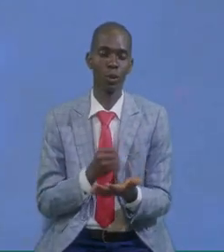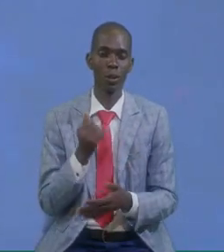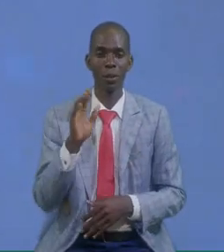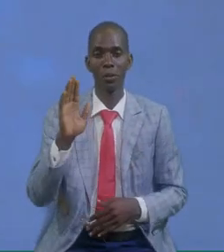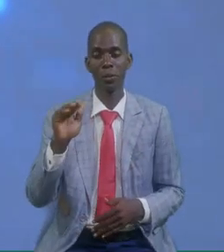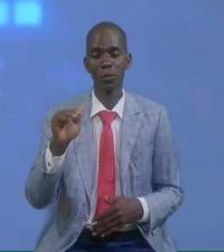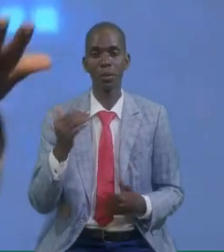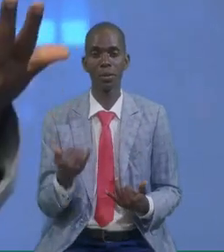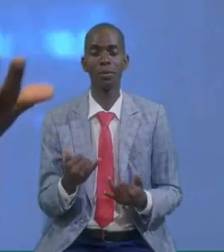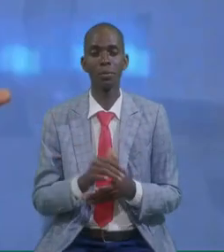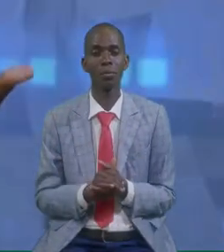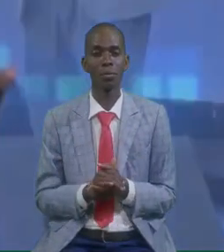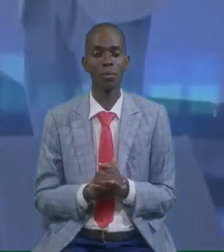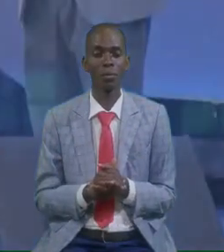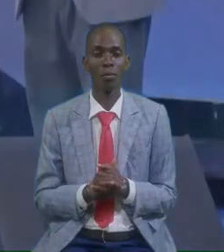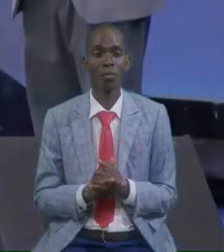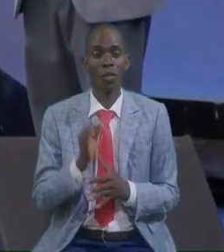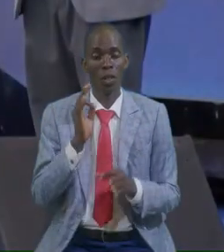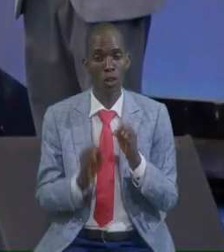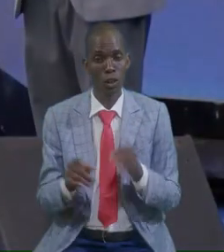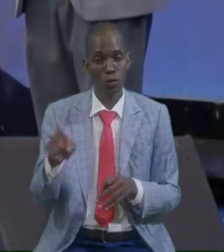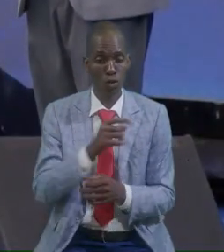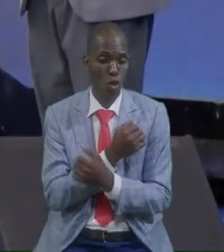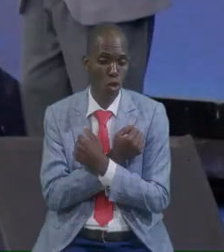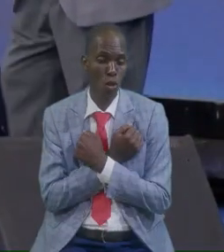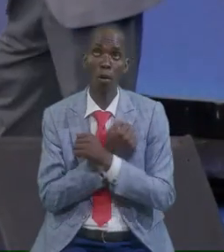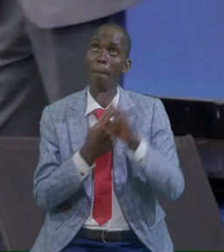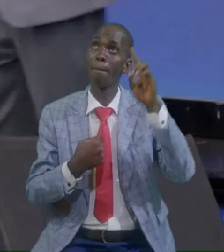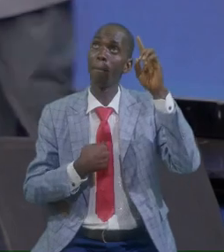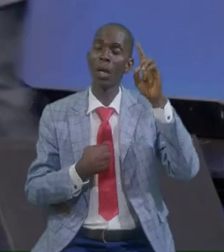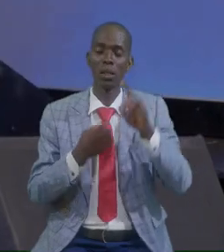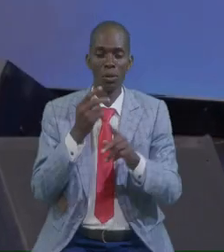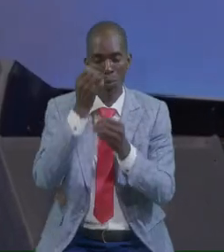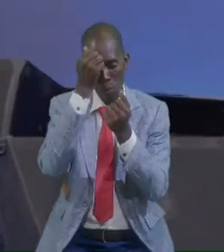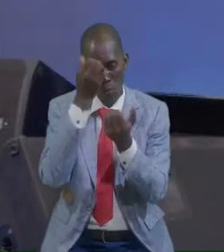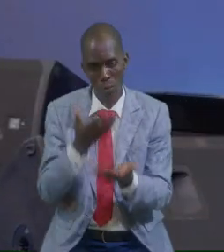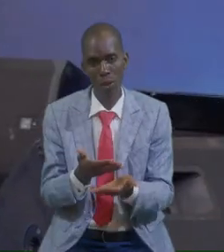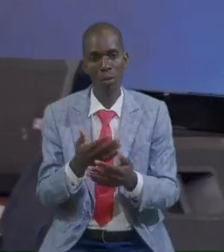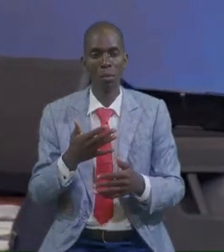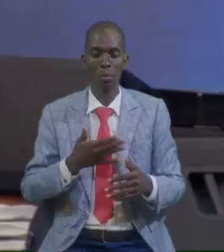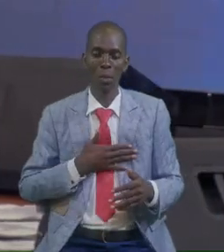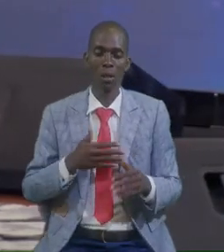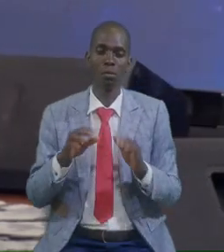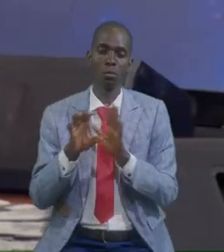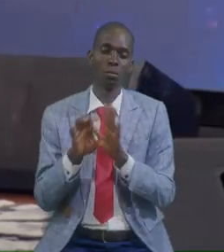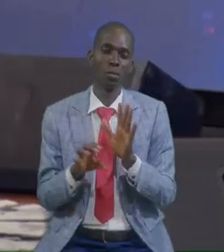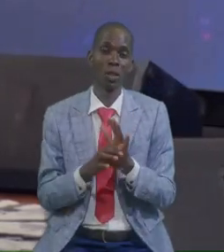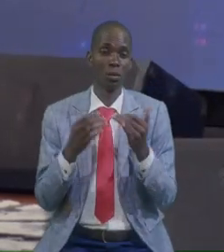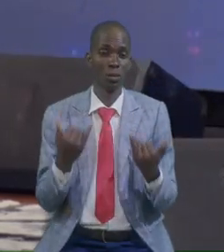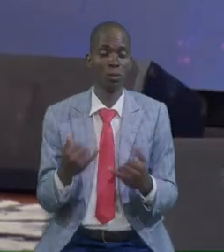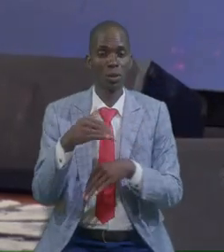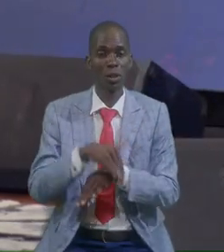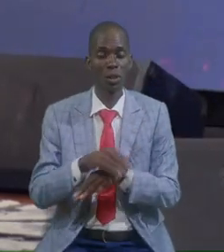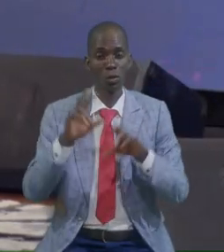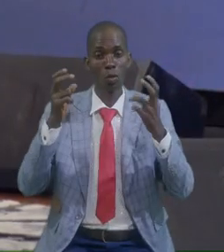Verse 15 says, if ye love me, keep my commandments. Again tonight, the notable